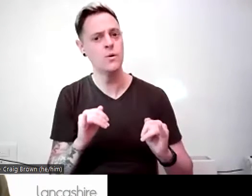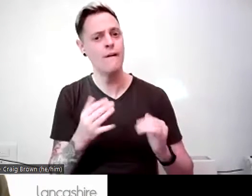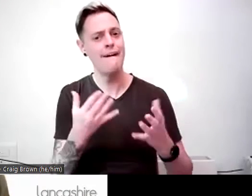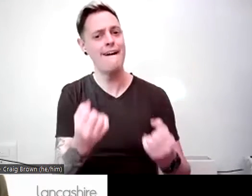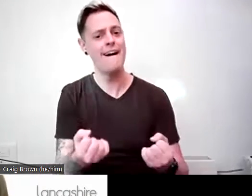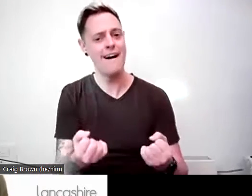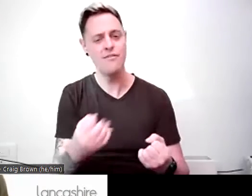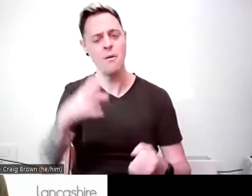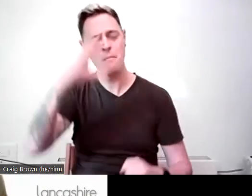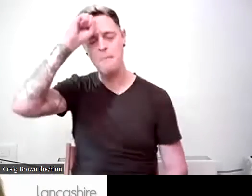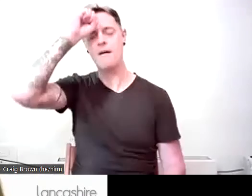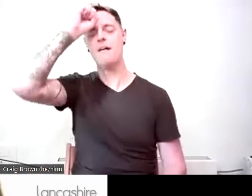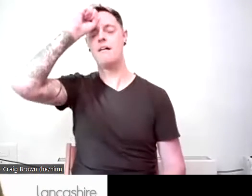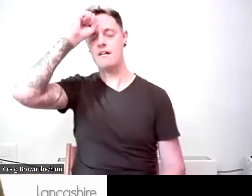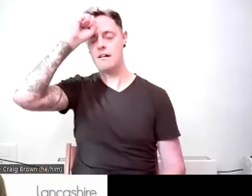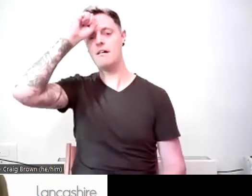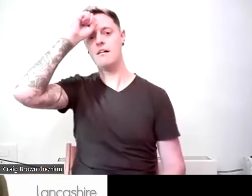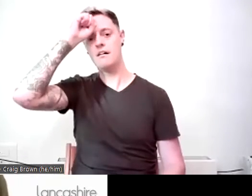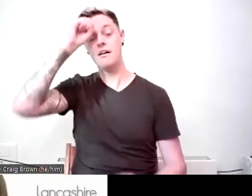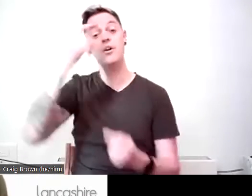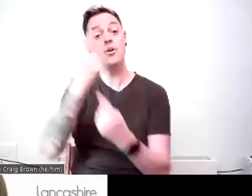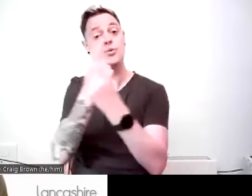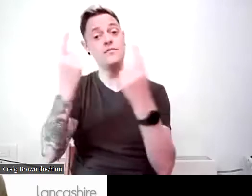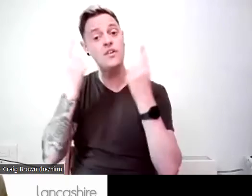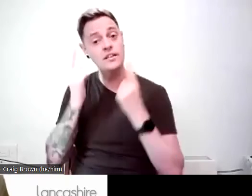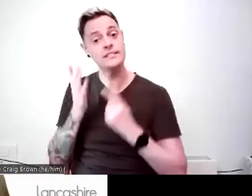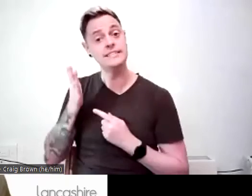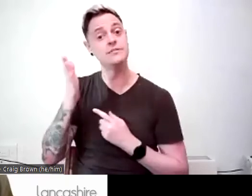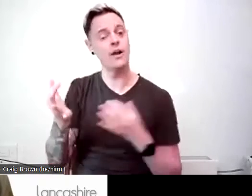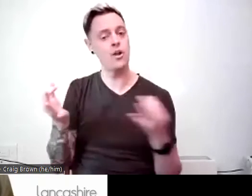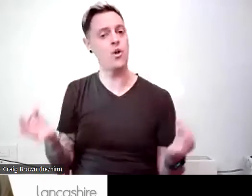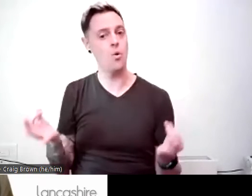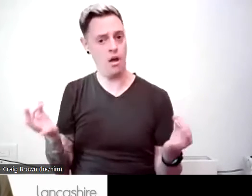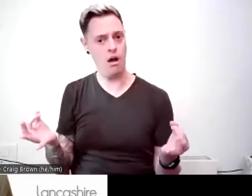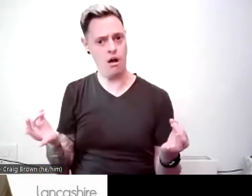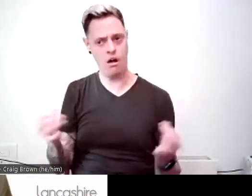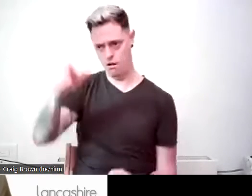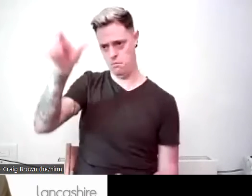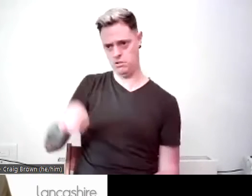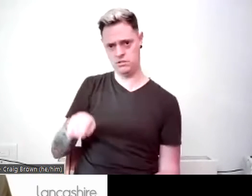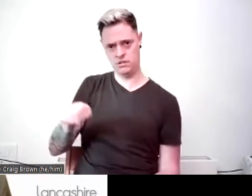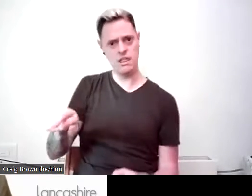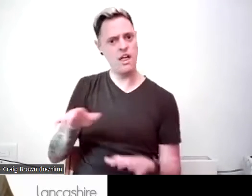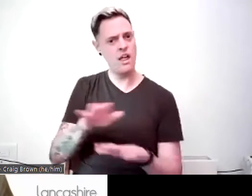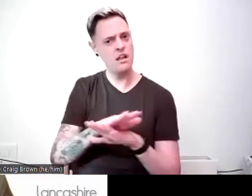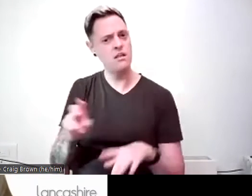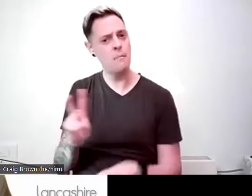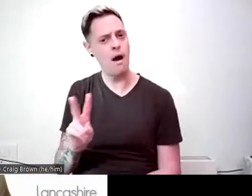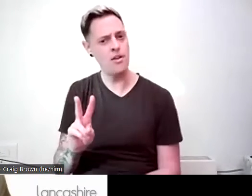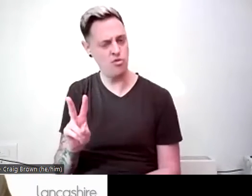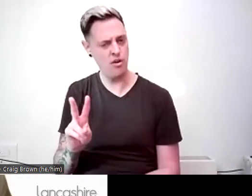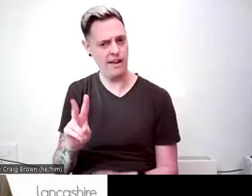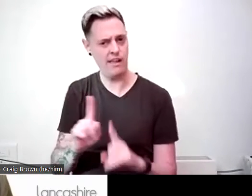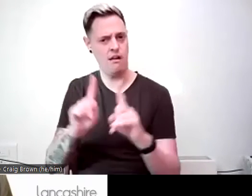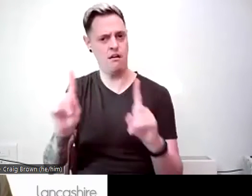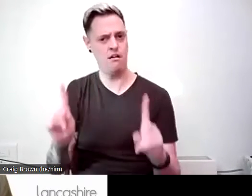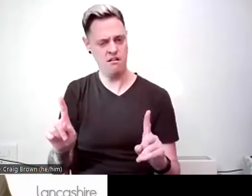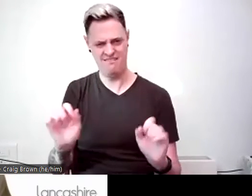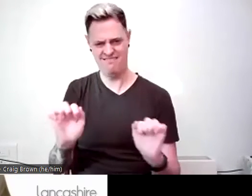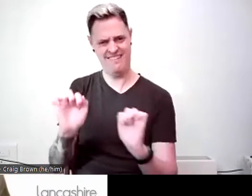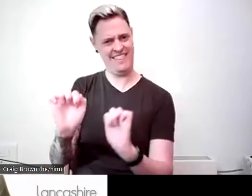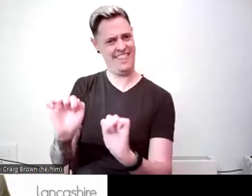clearly when I was doing some yoga at university, and there was a non-binary person, and they weren't quite out at that